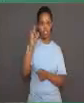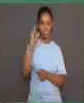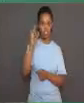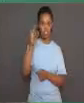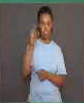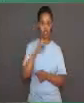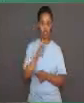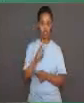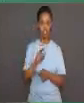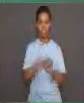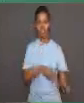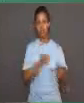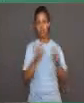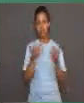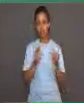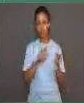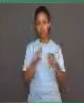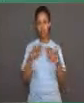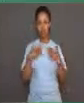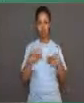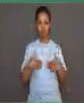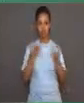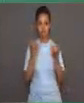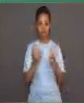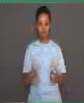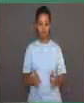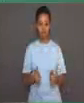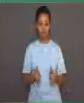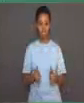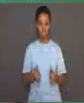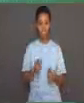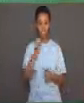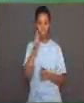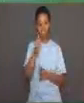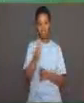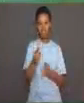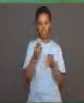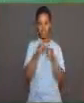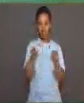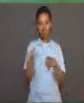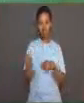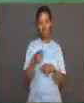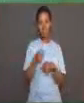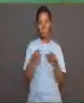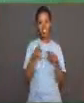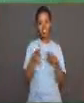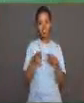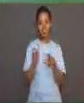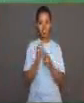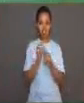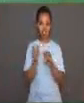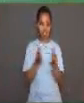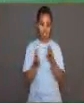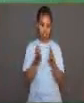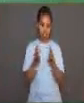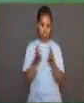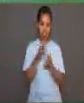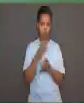physical characteristics that are unique to your race? Think about the color of your